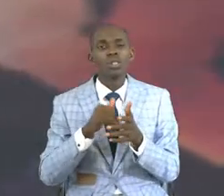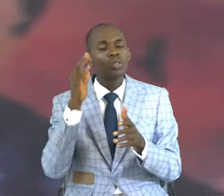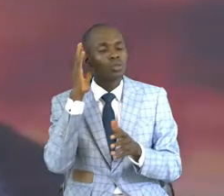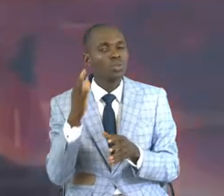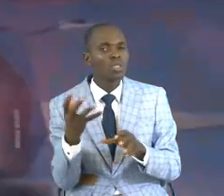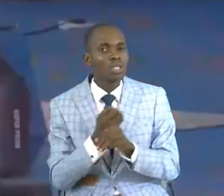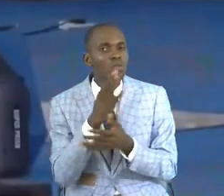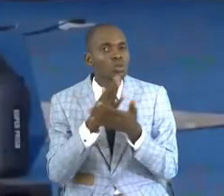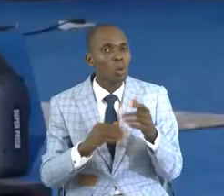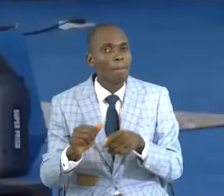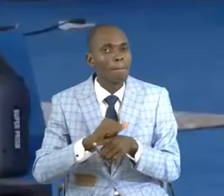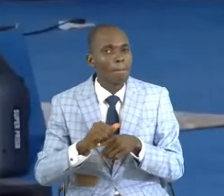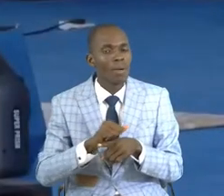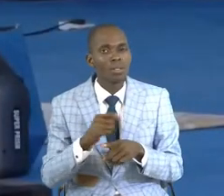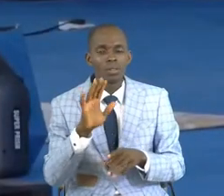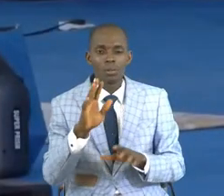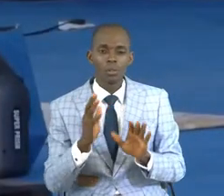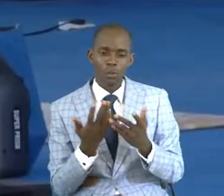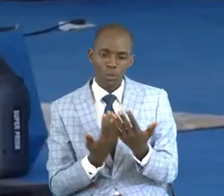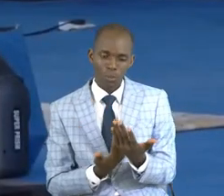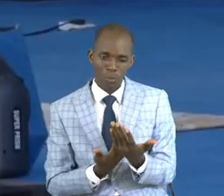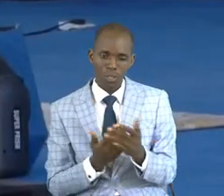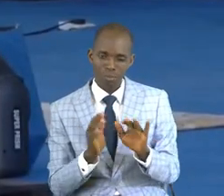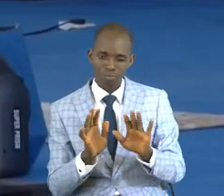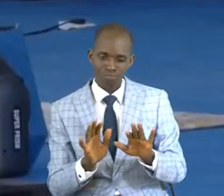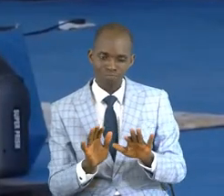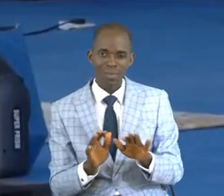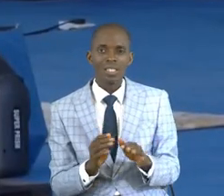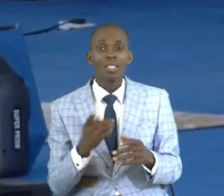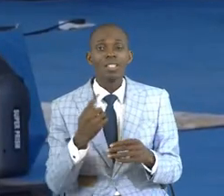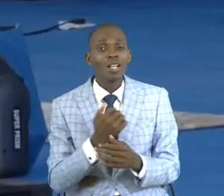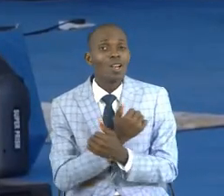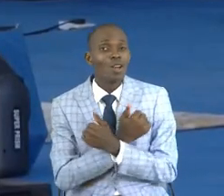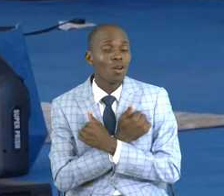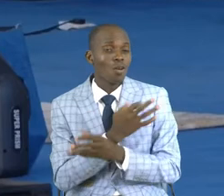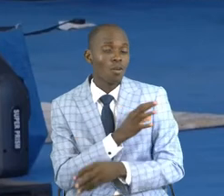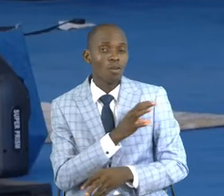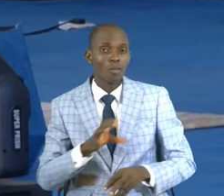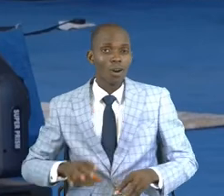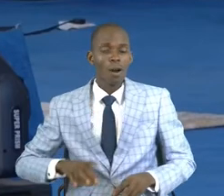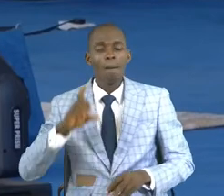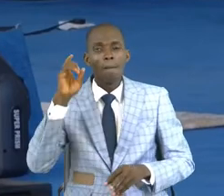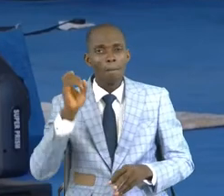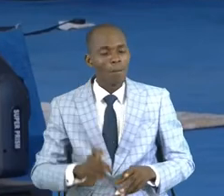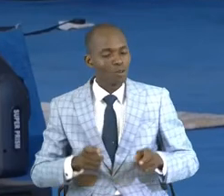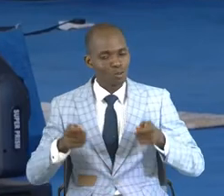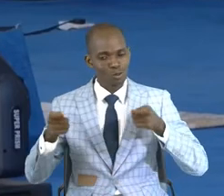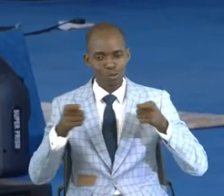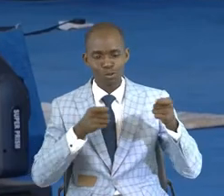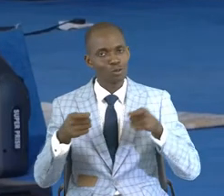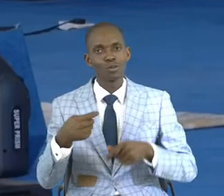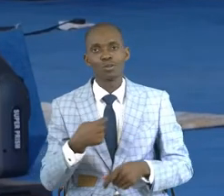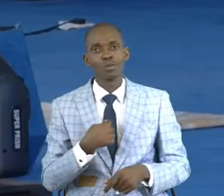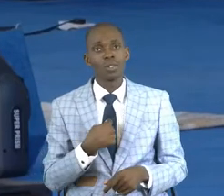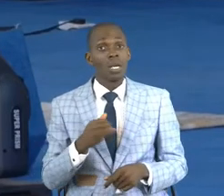tell yourself, now, the love of Christ must constrain me. This is what I